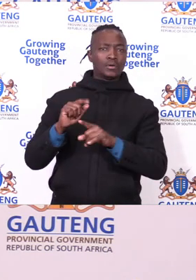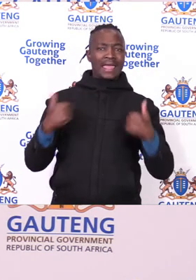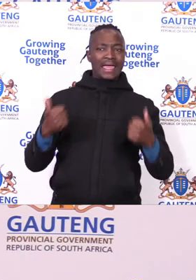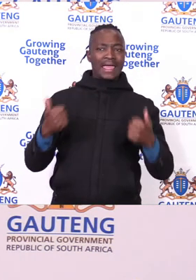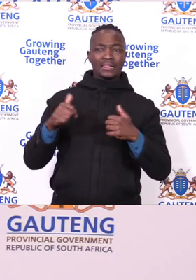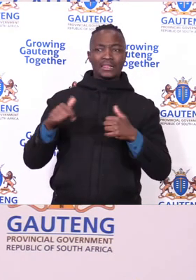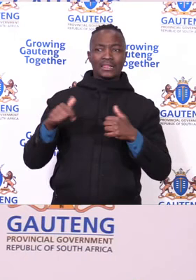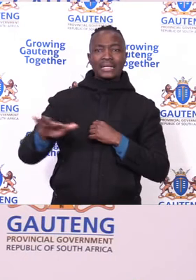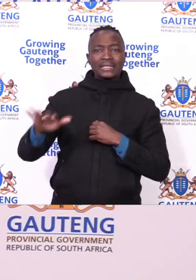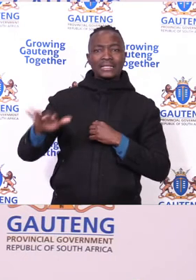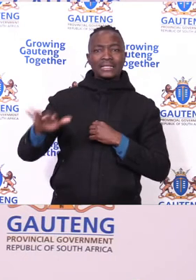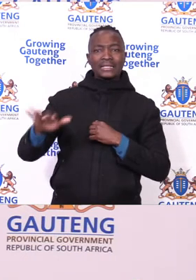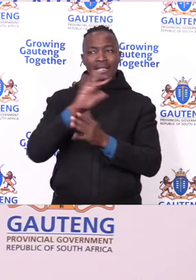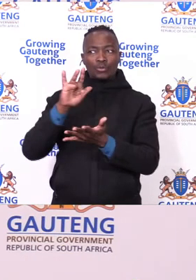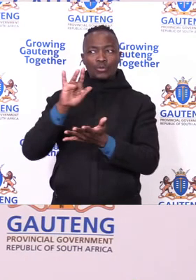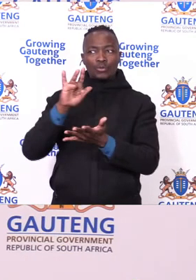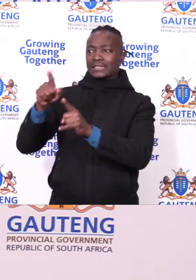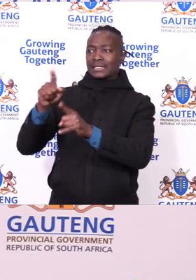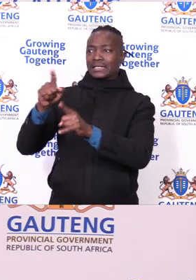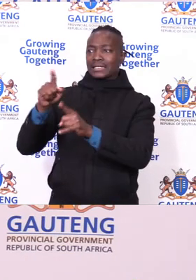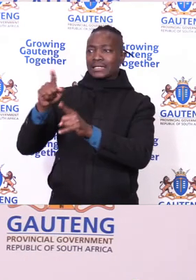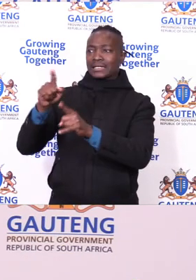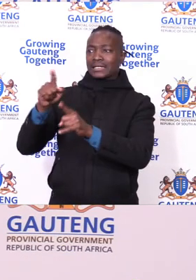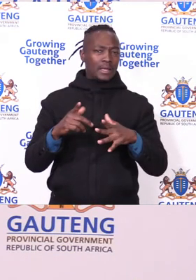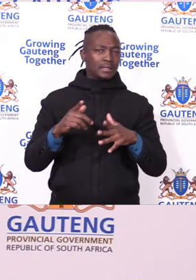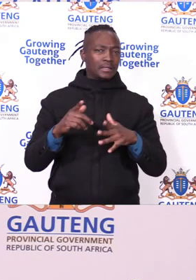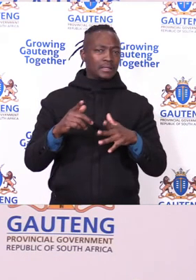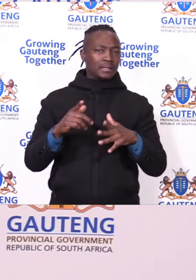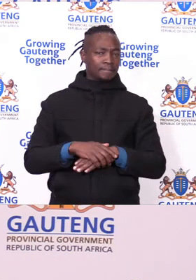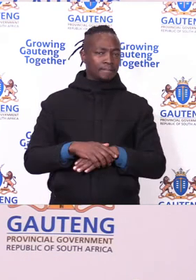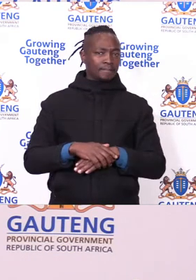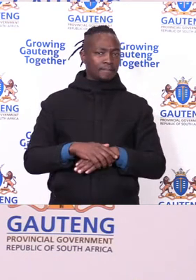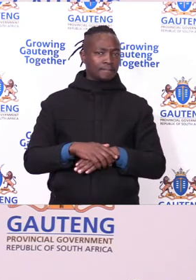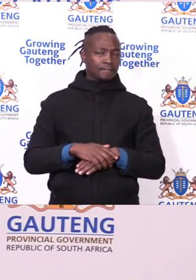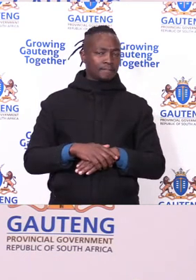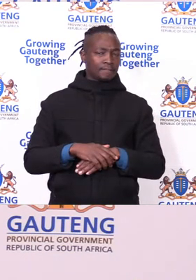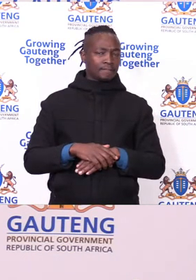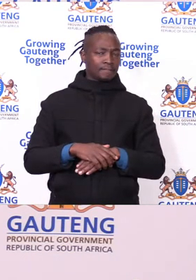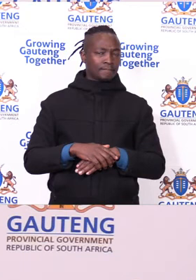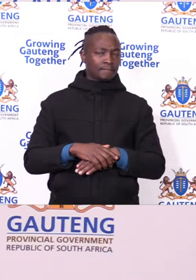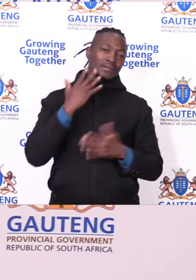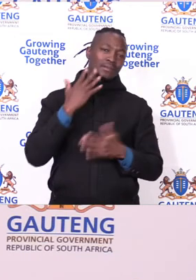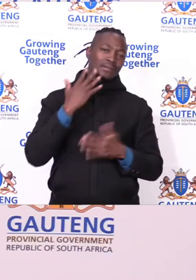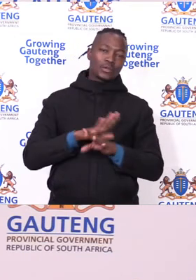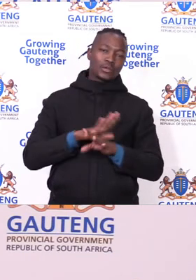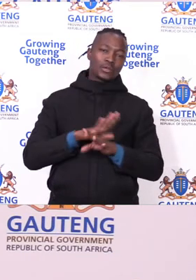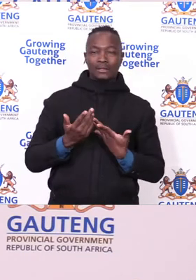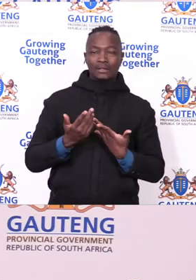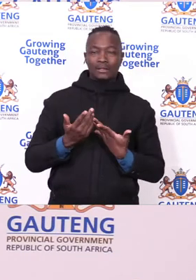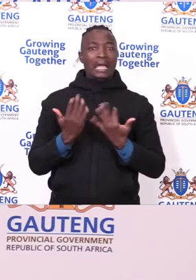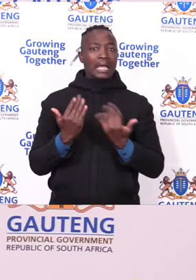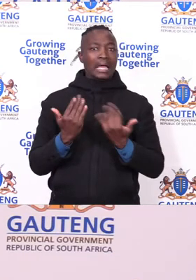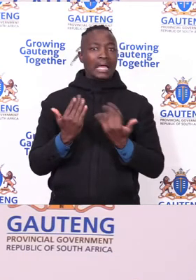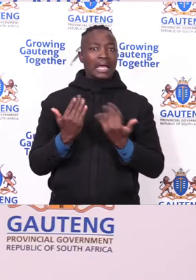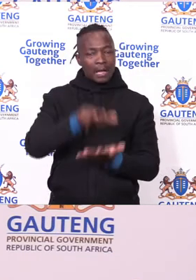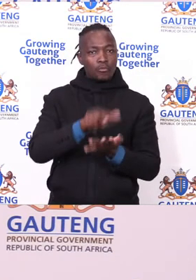facilities without the center in place? And lastly, when can we expect the approval of these centers? Tshwane